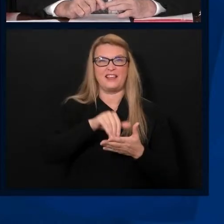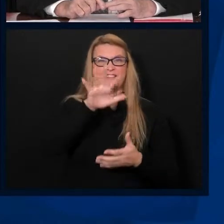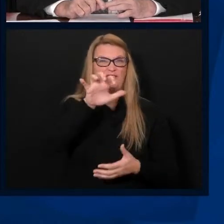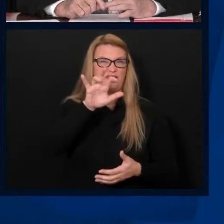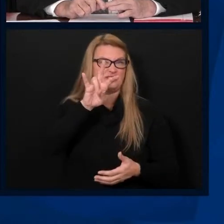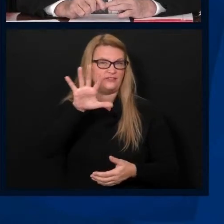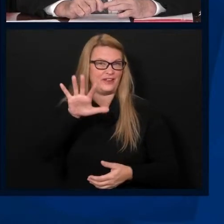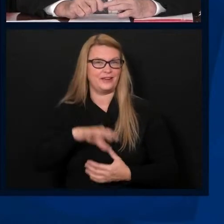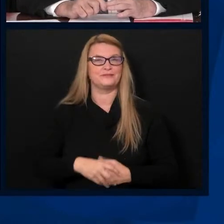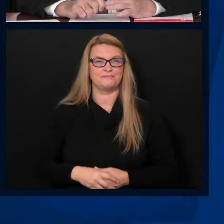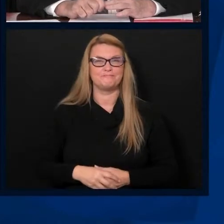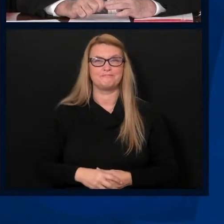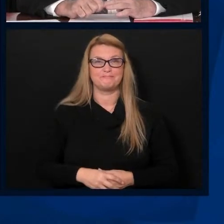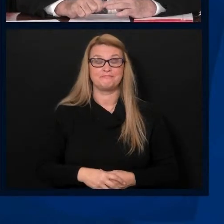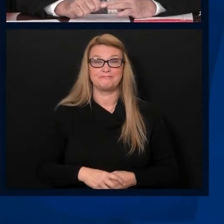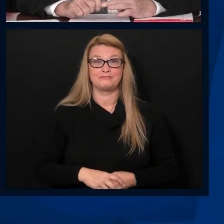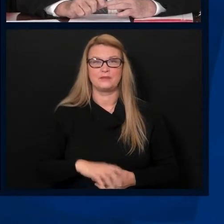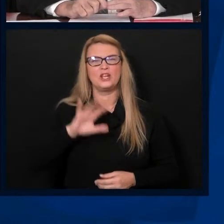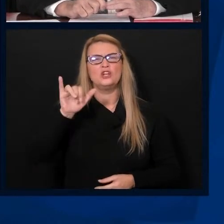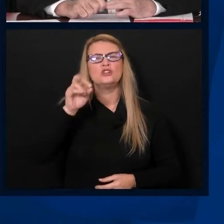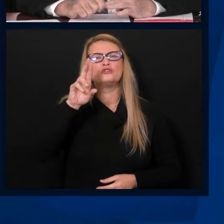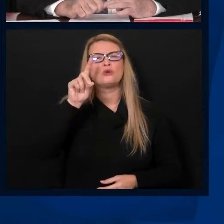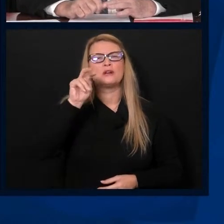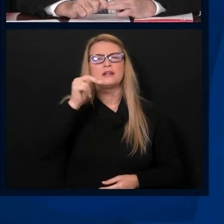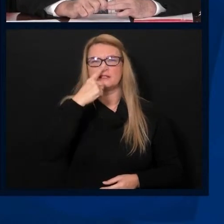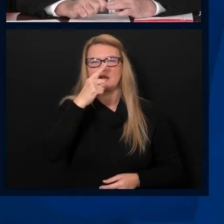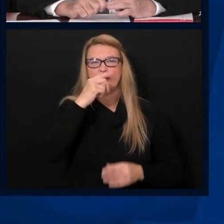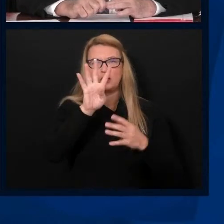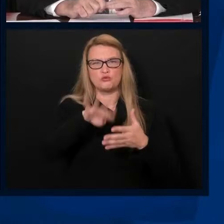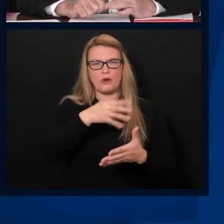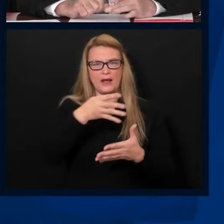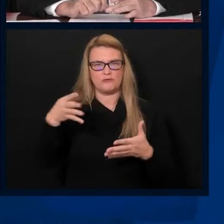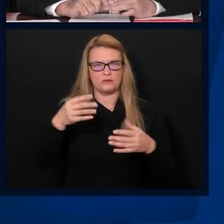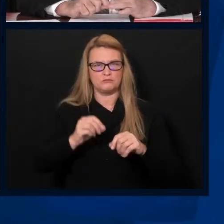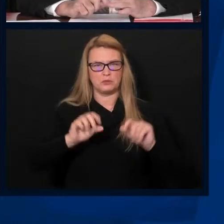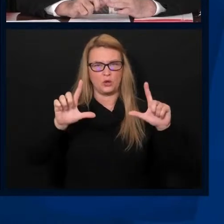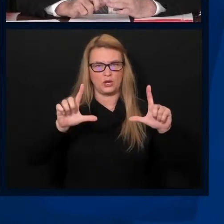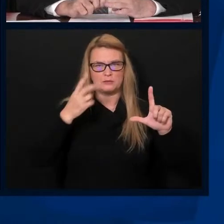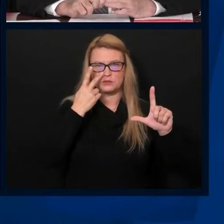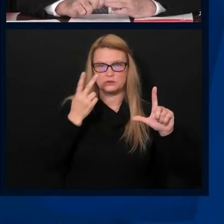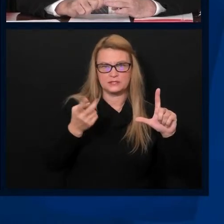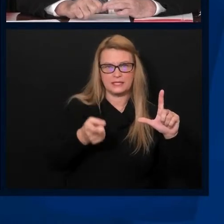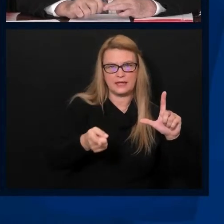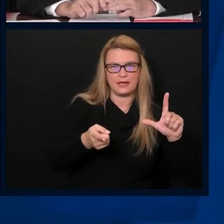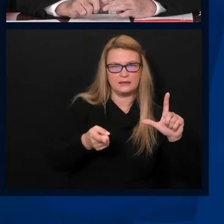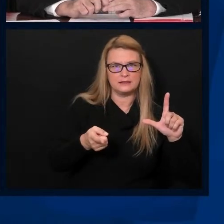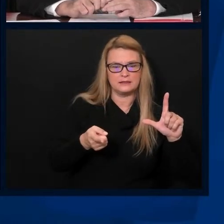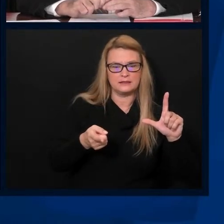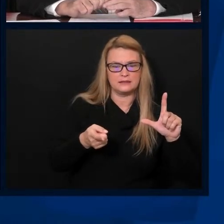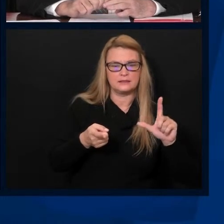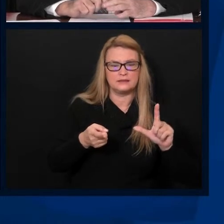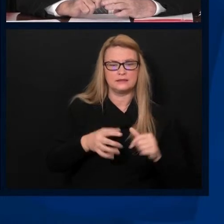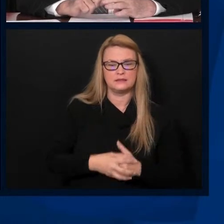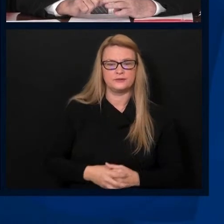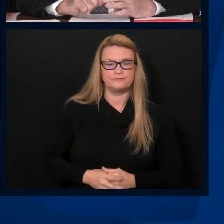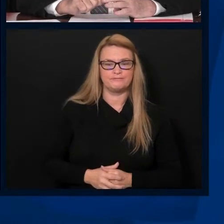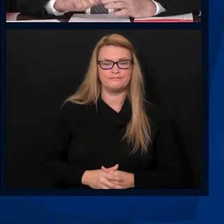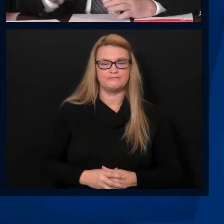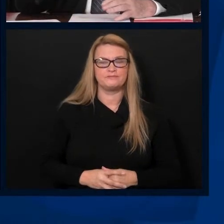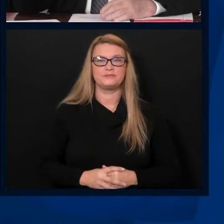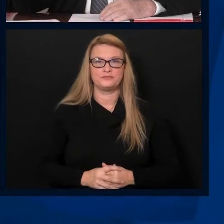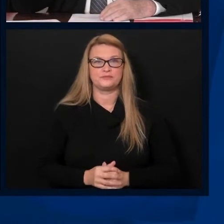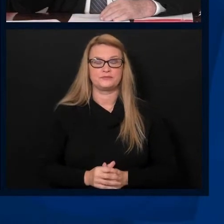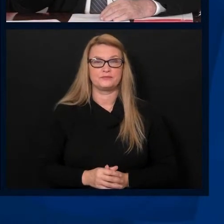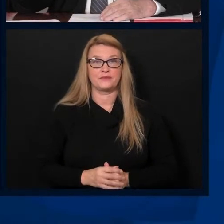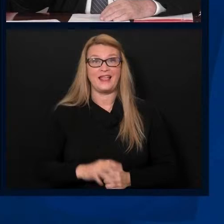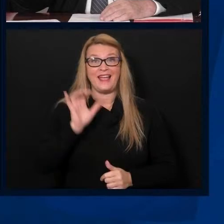89,575. You know, Jordan, pull that graph up real quick and let's just look at that one more time.